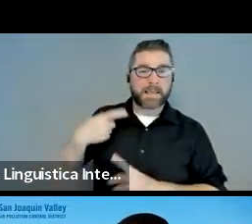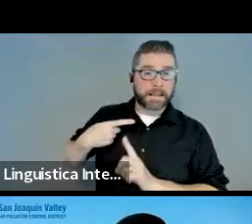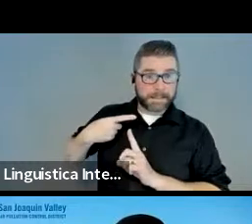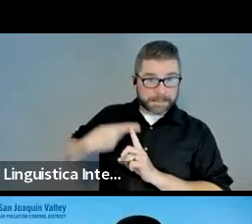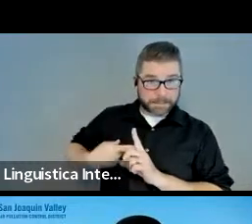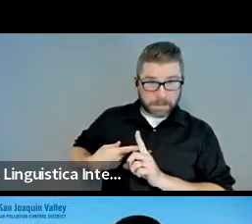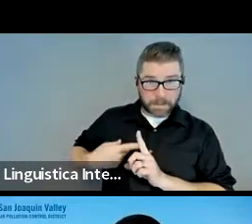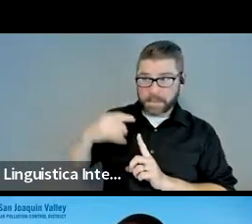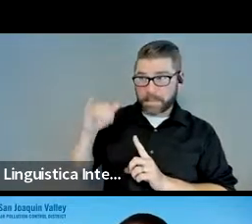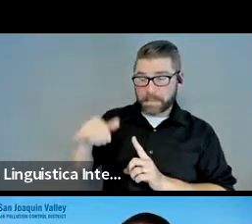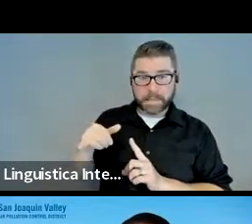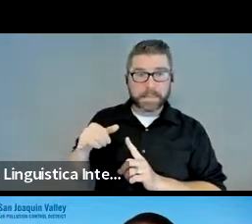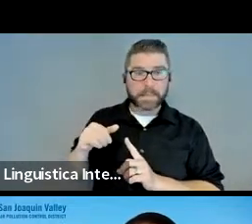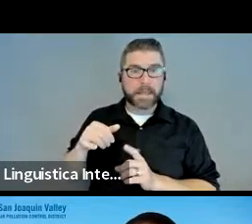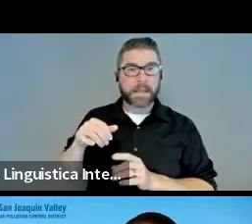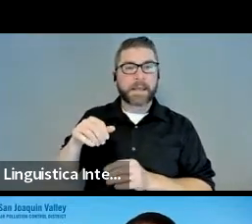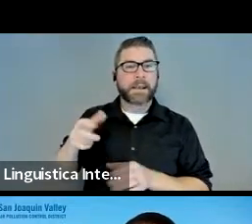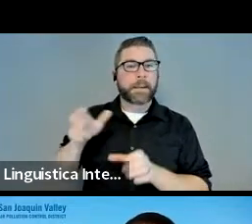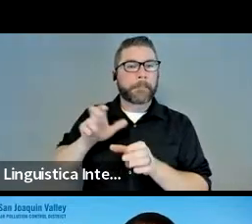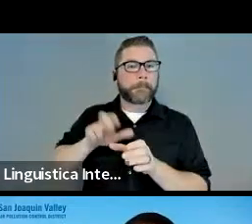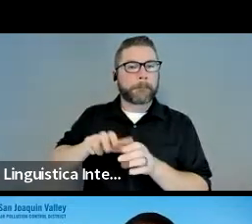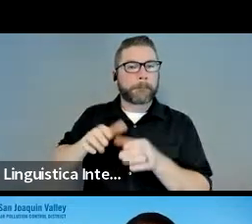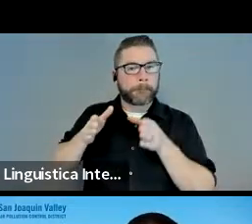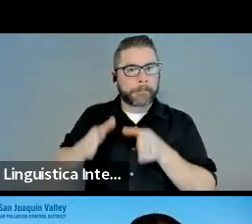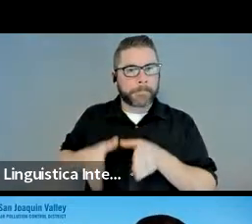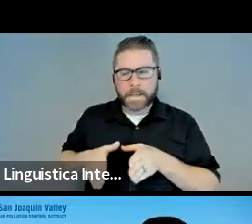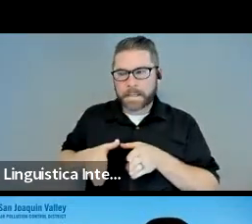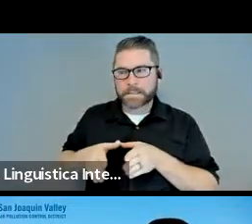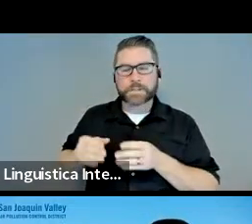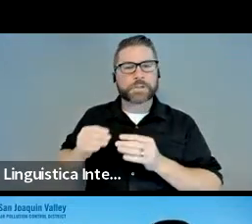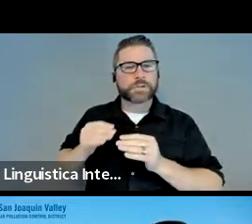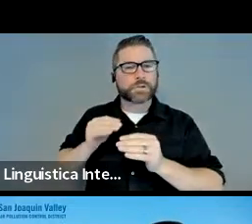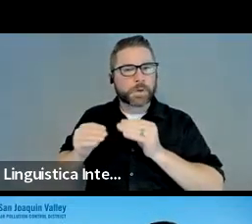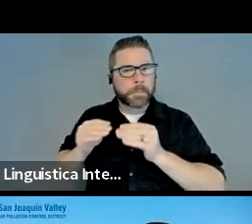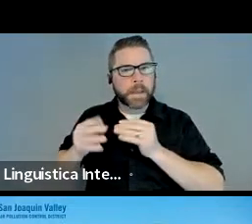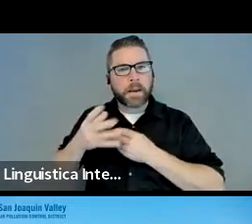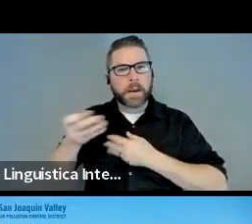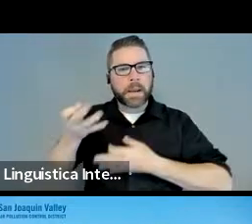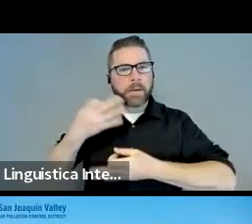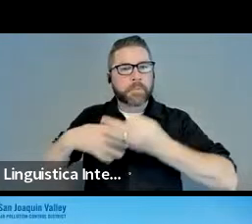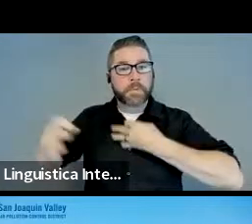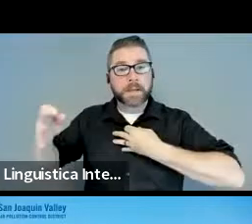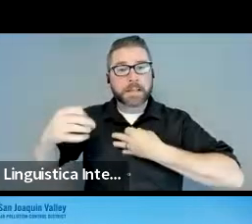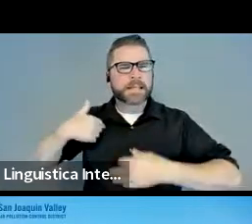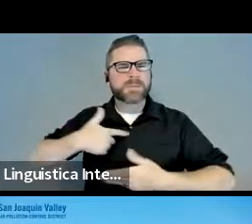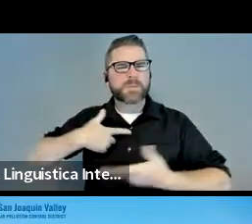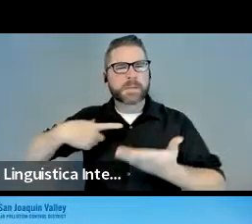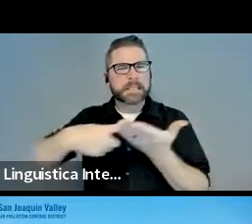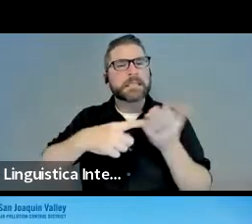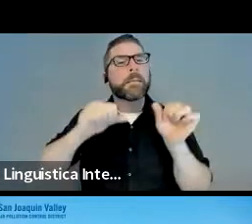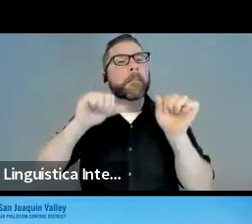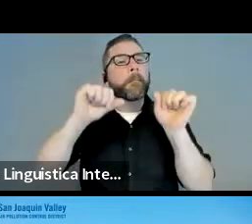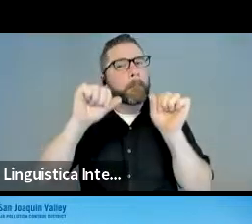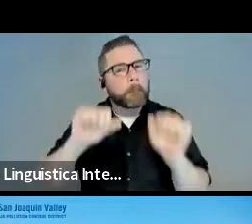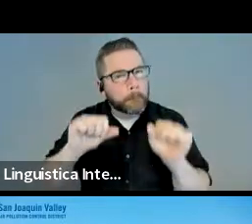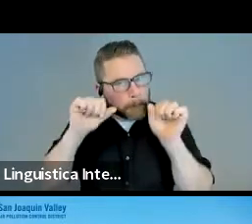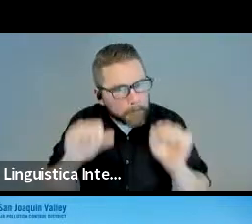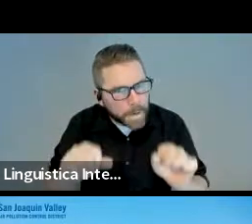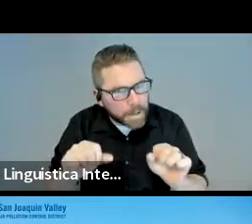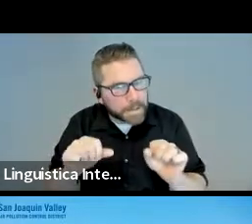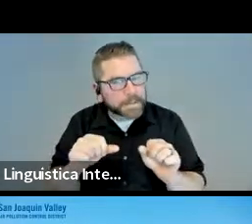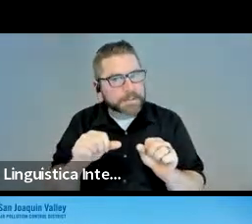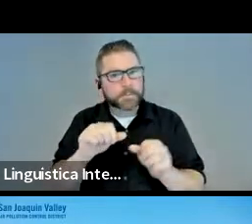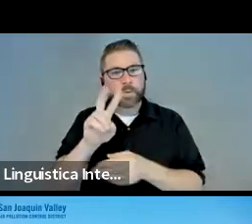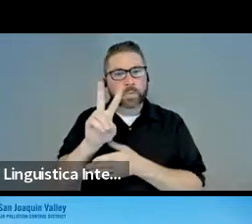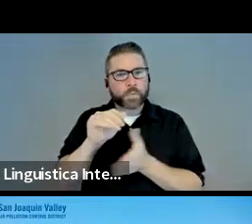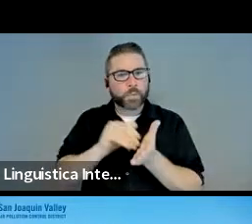and replace session, we discussed the possibility of reallocating $2 million into this measure and the different benefits